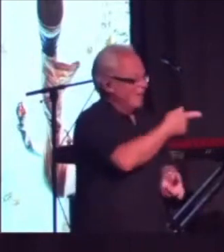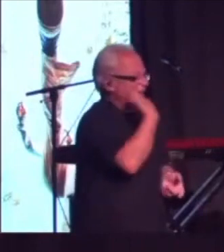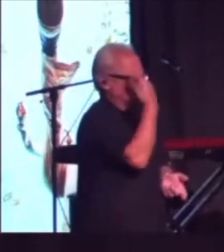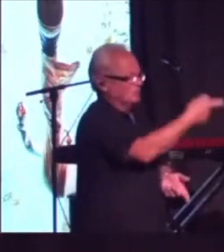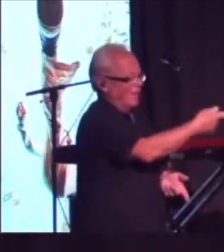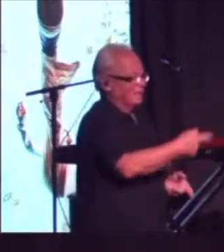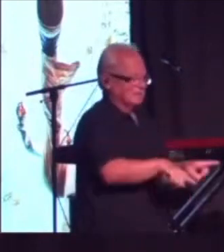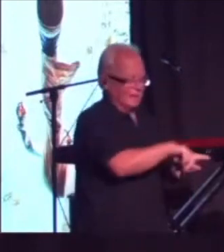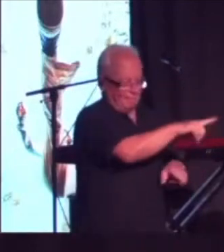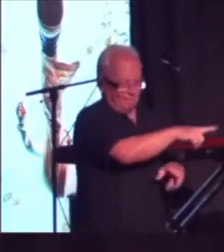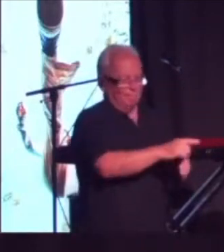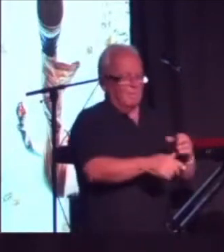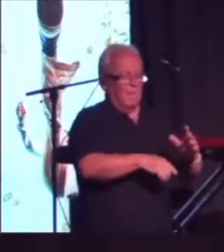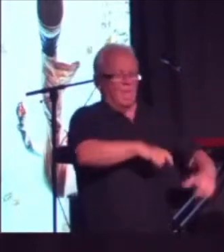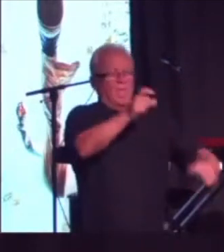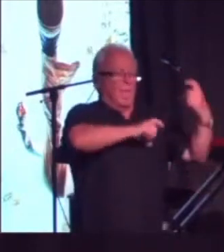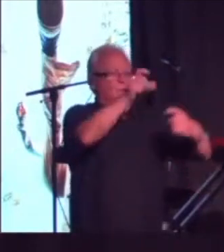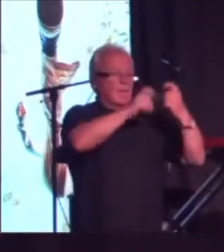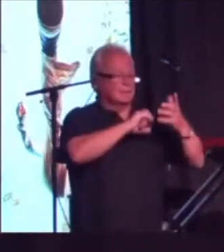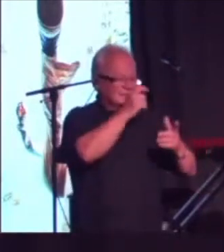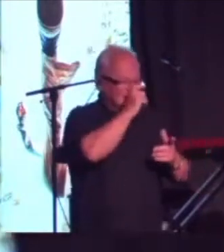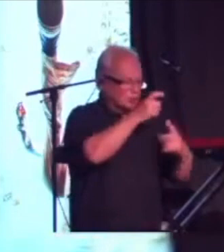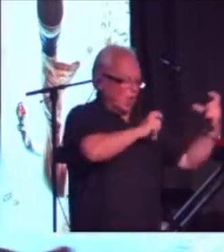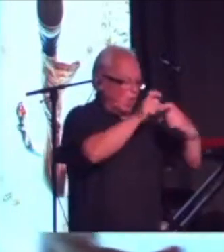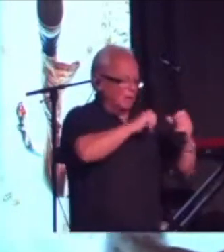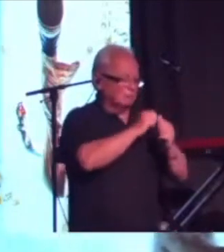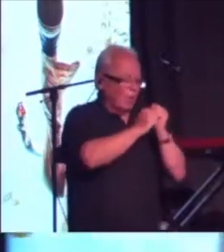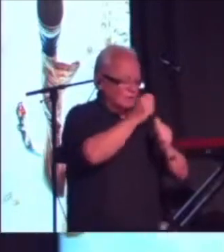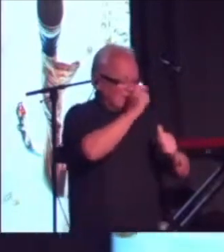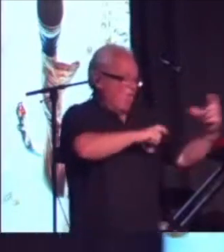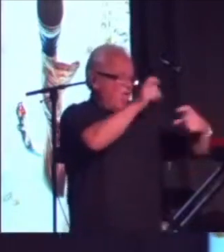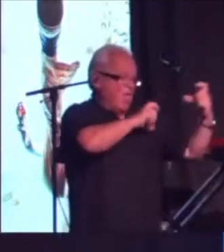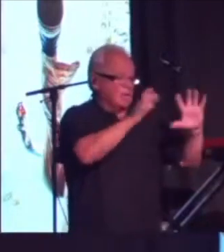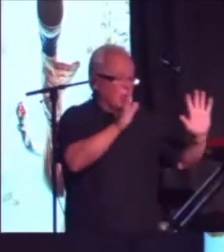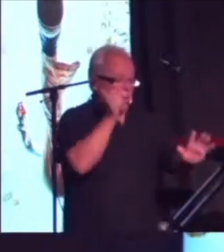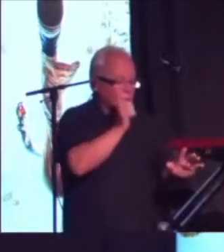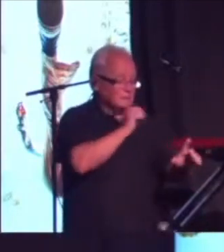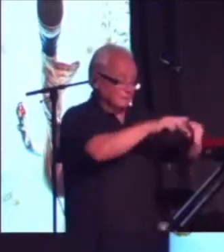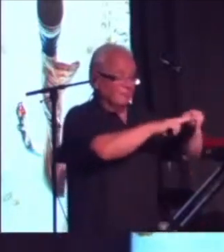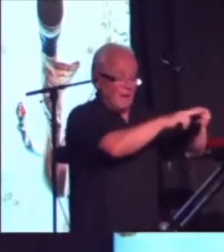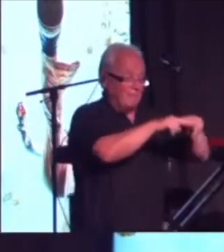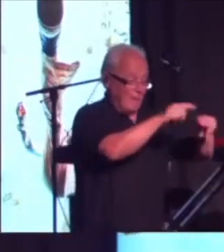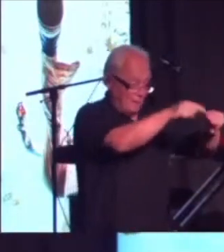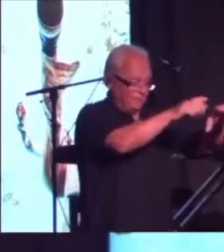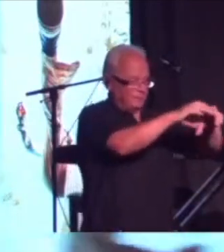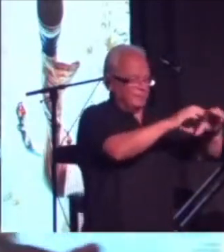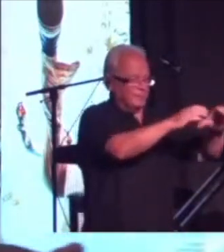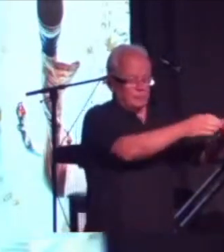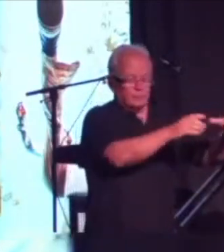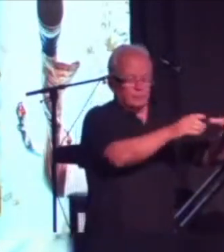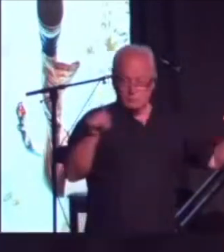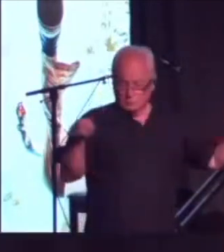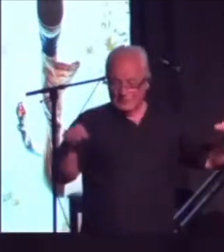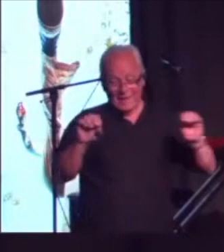rivalry. But Solomon's saying that a friend adds something to your life that family doesn't necessarily bring. He says they